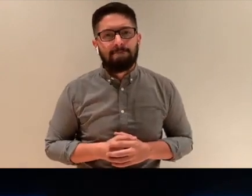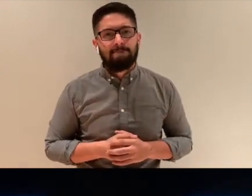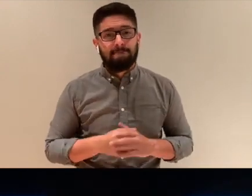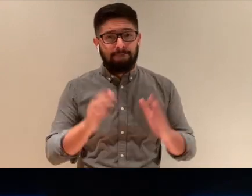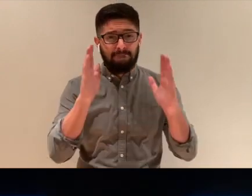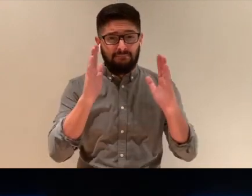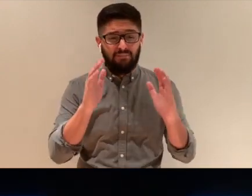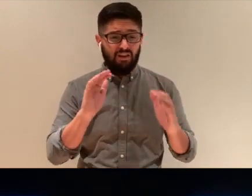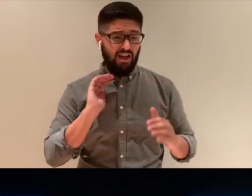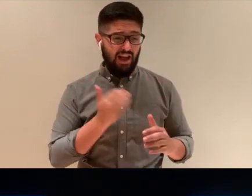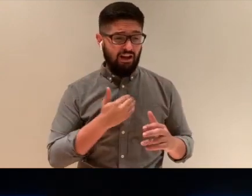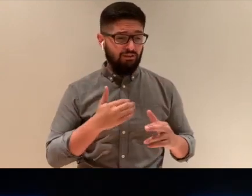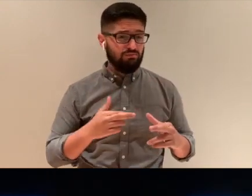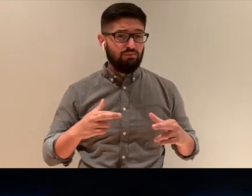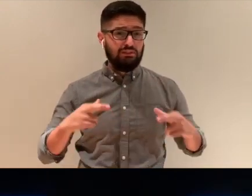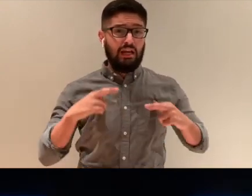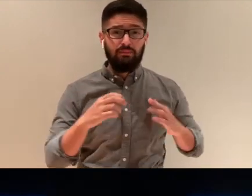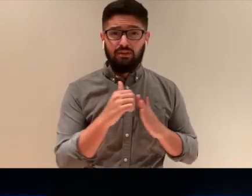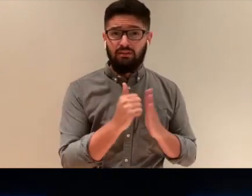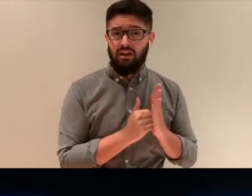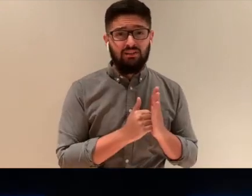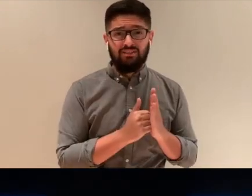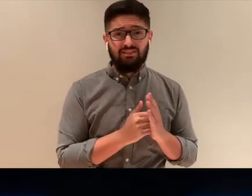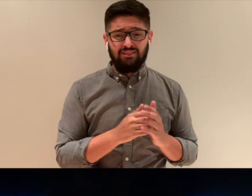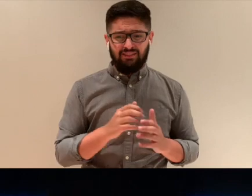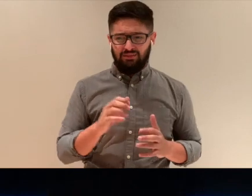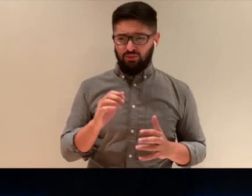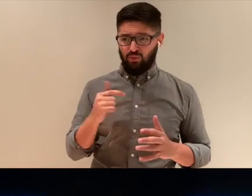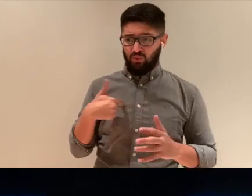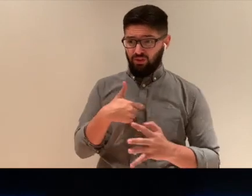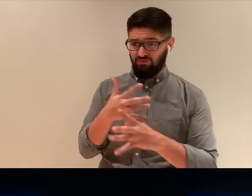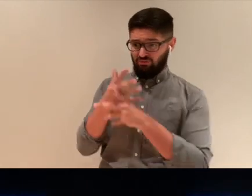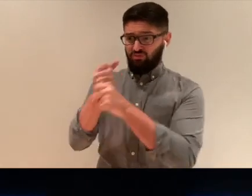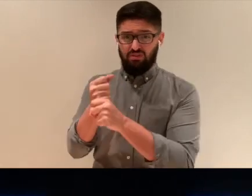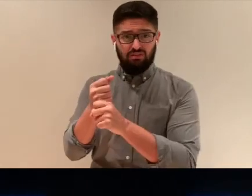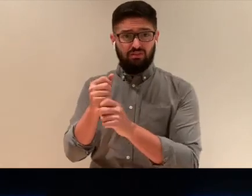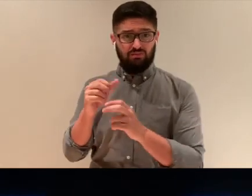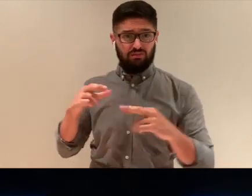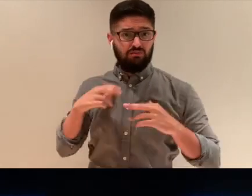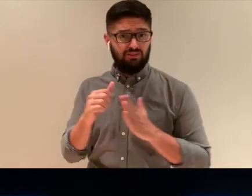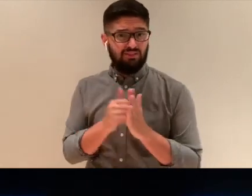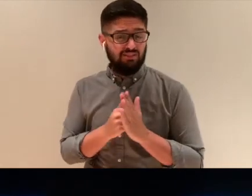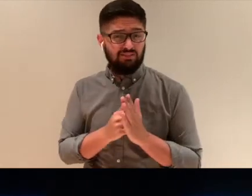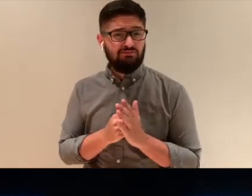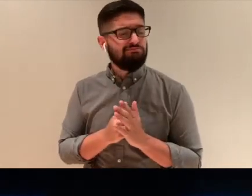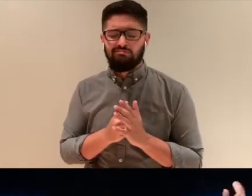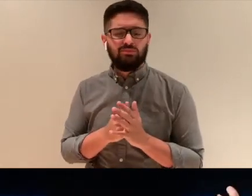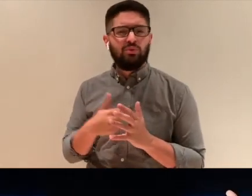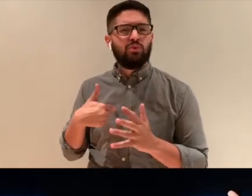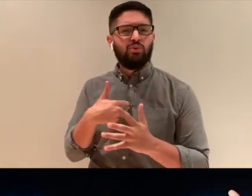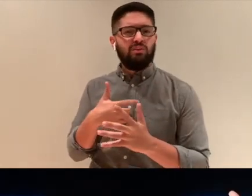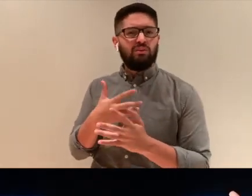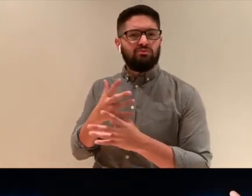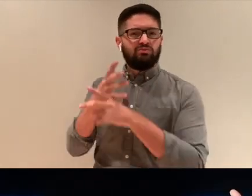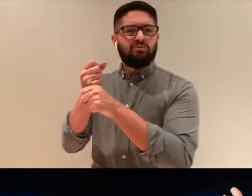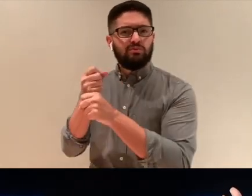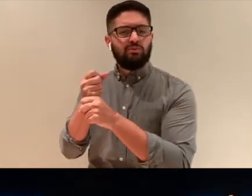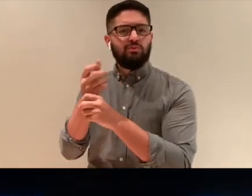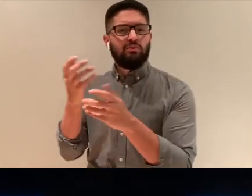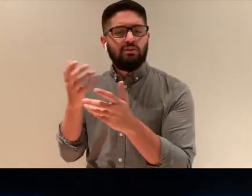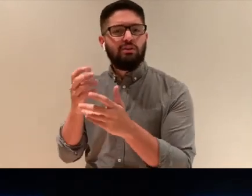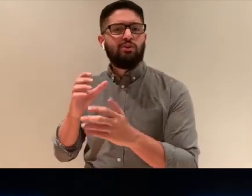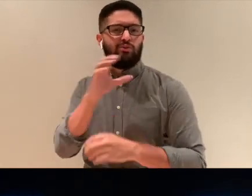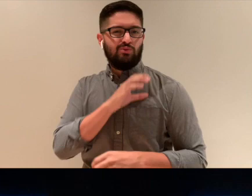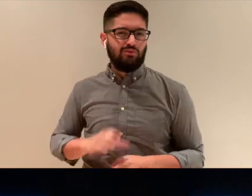Listen, our retirement accounts are not our ultimate security. Our security is who?